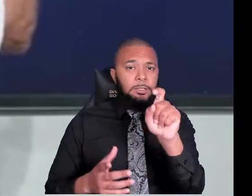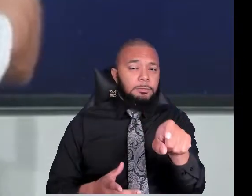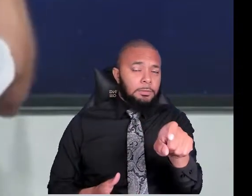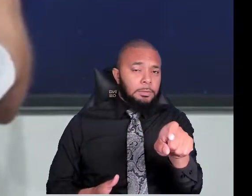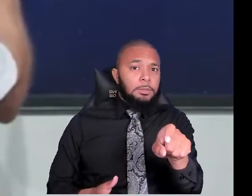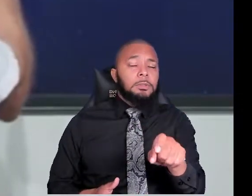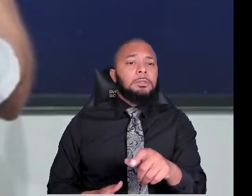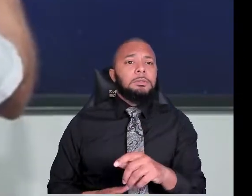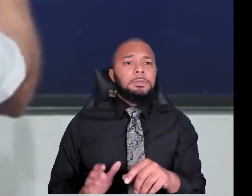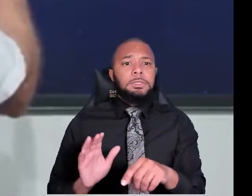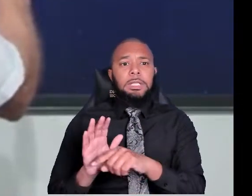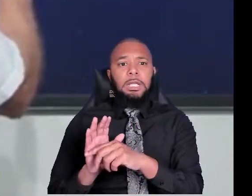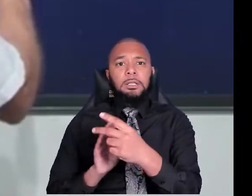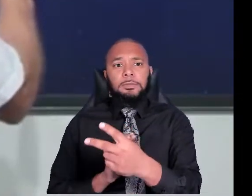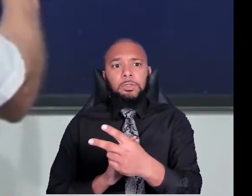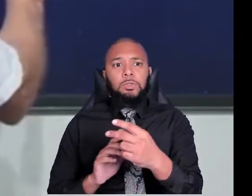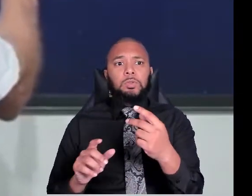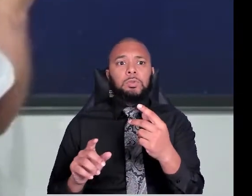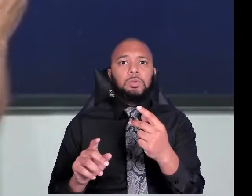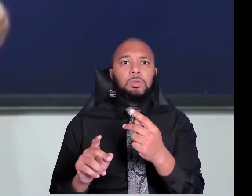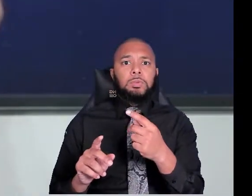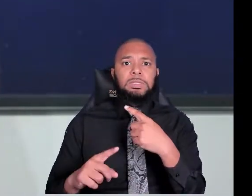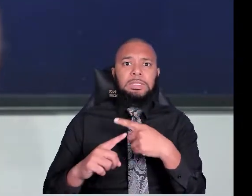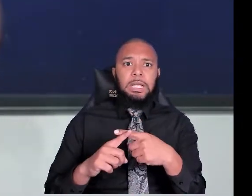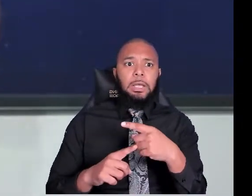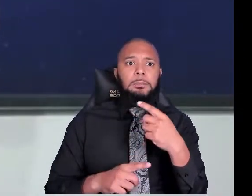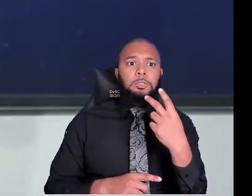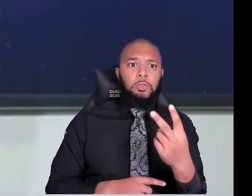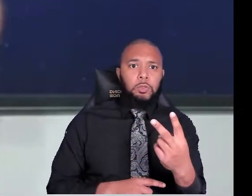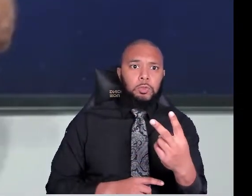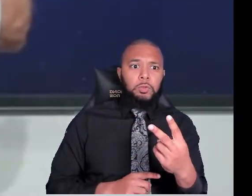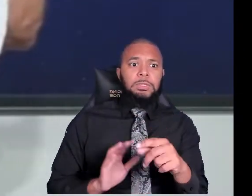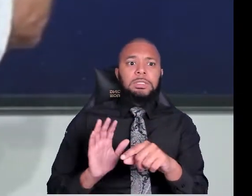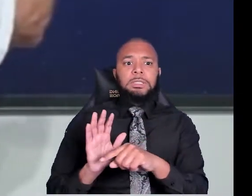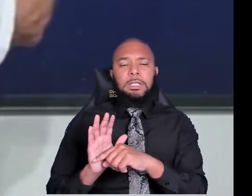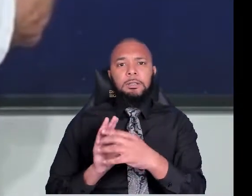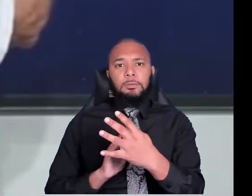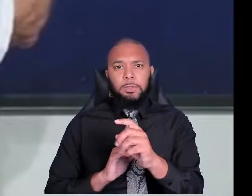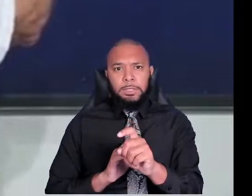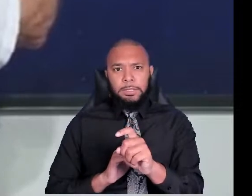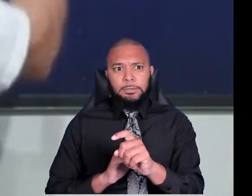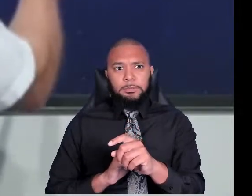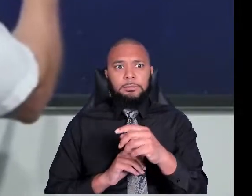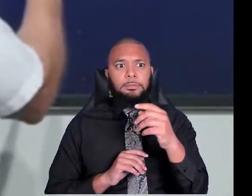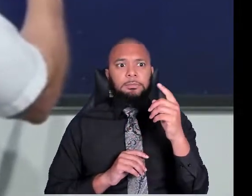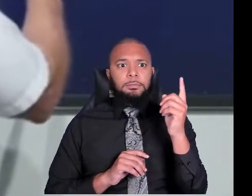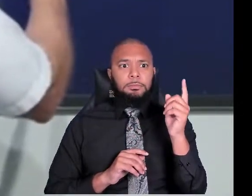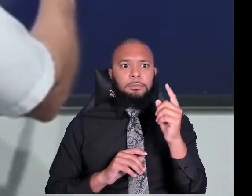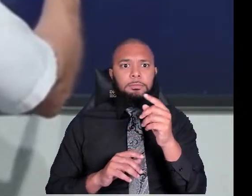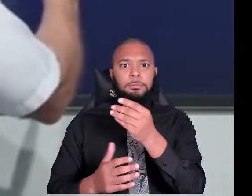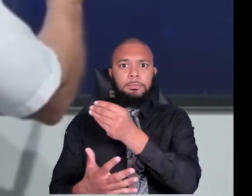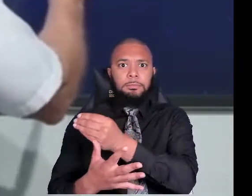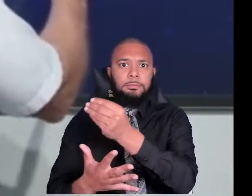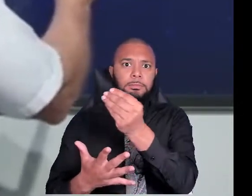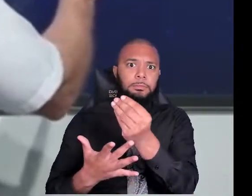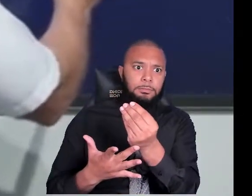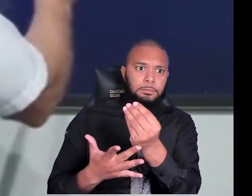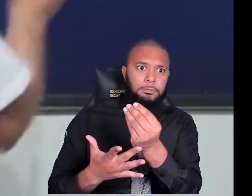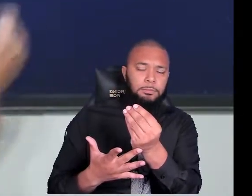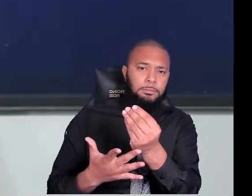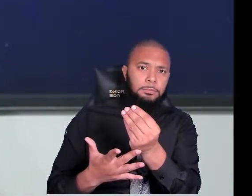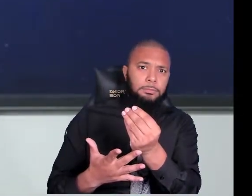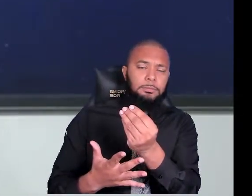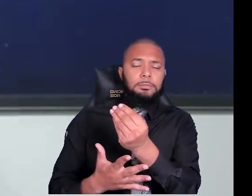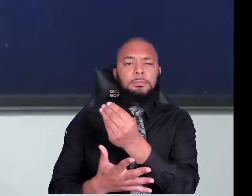times positive 2, that's a negative 4x. Negative 2 times positive 3, that's a